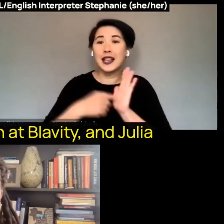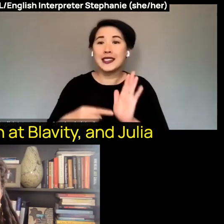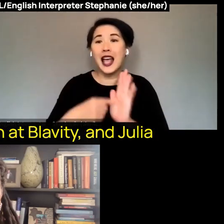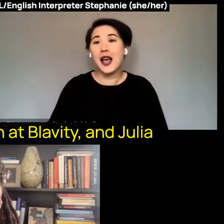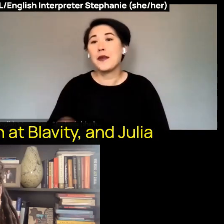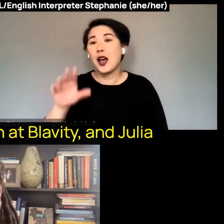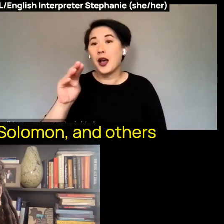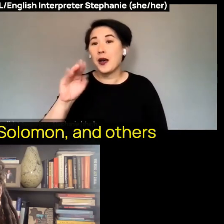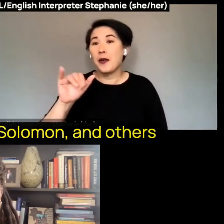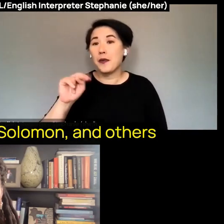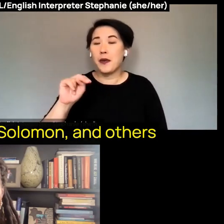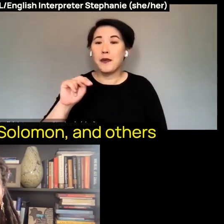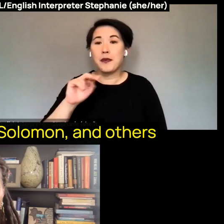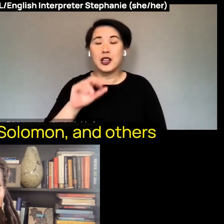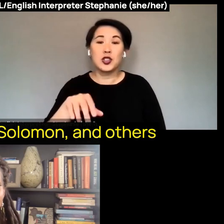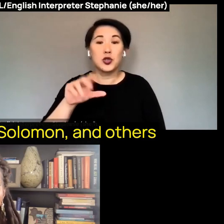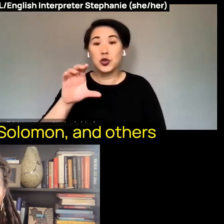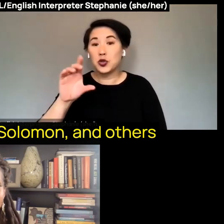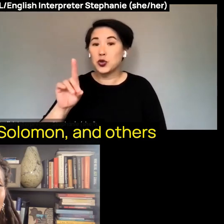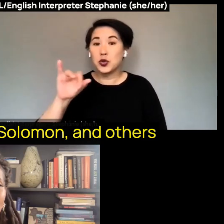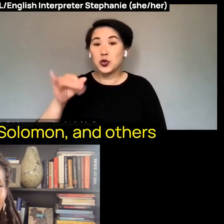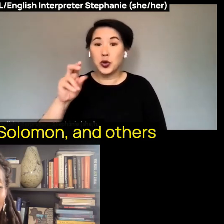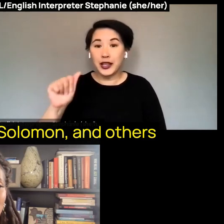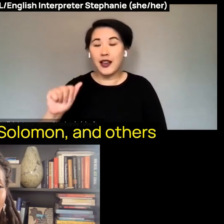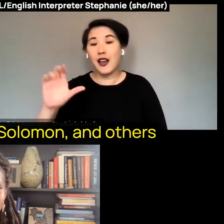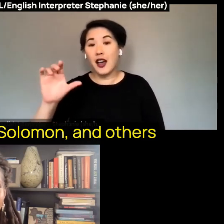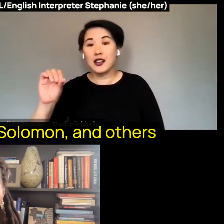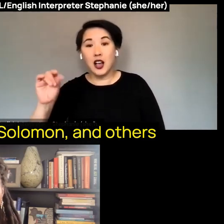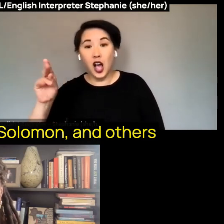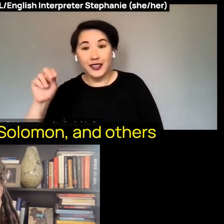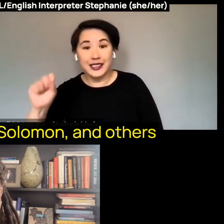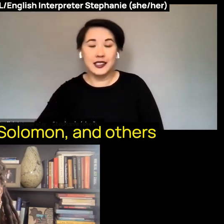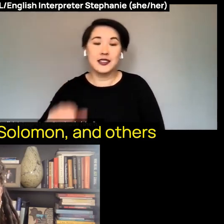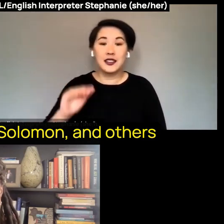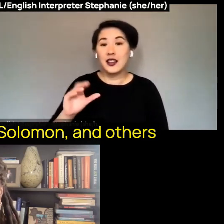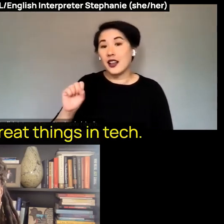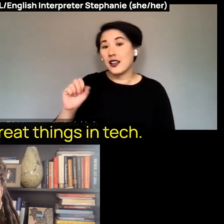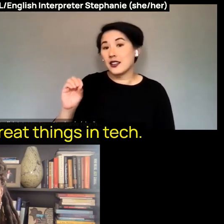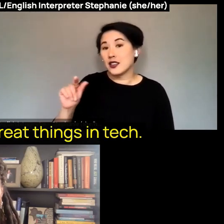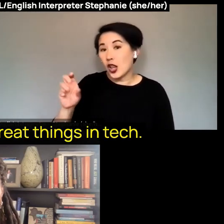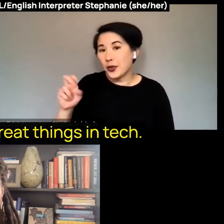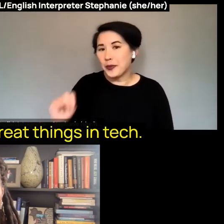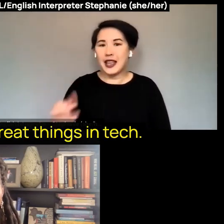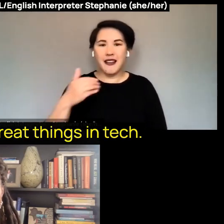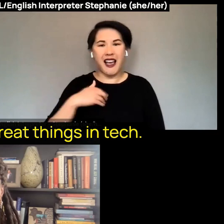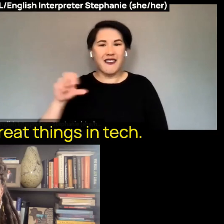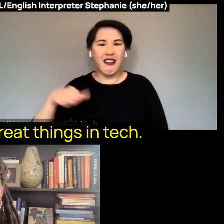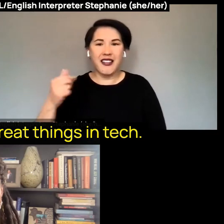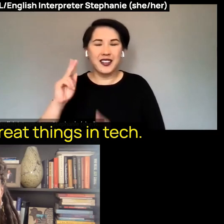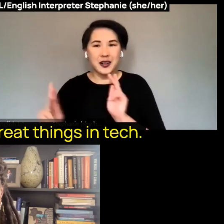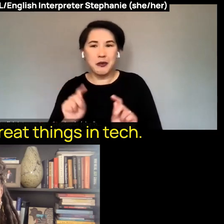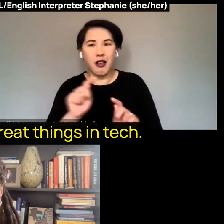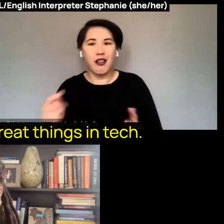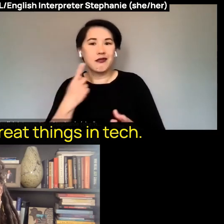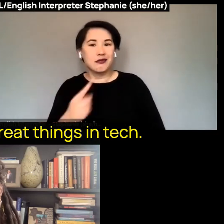Blavity and Julia Collins and Jewel Burke Solomon and others that have done